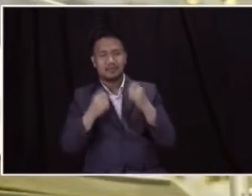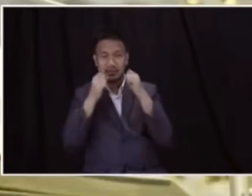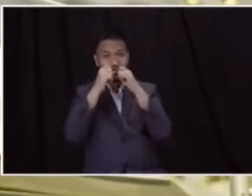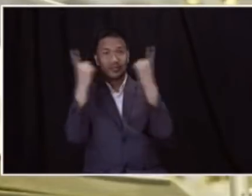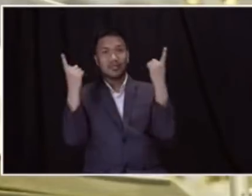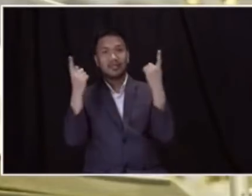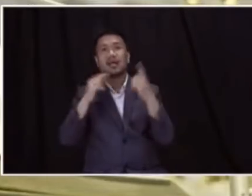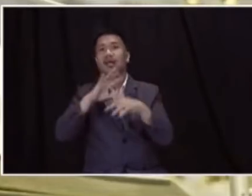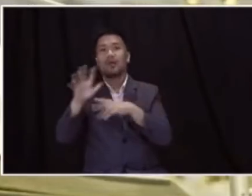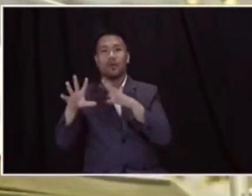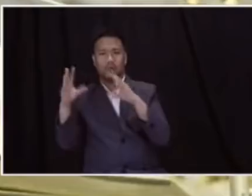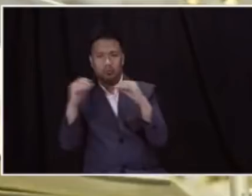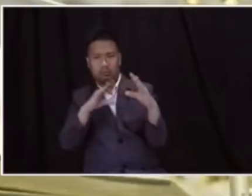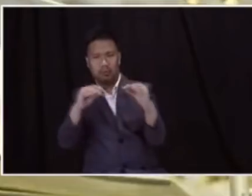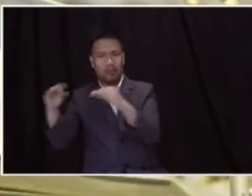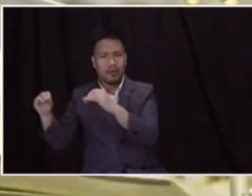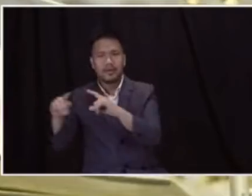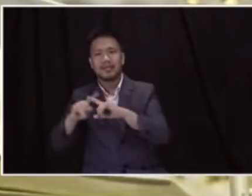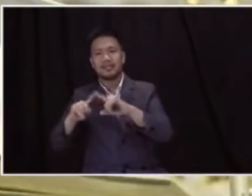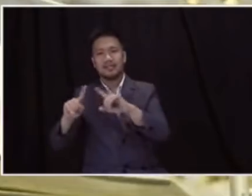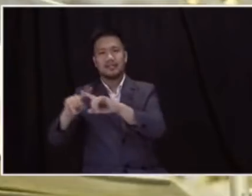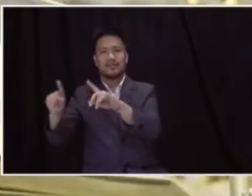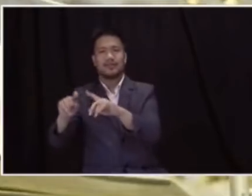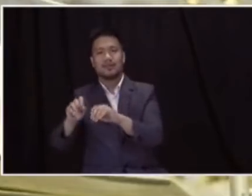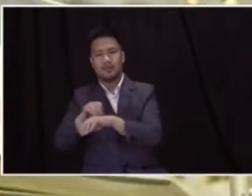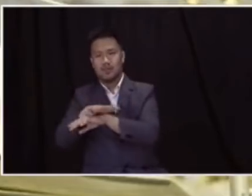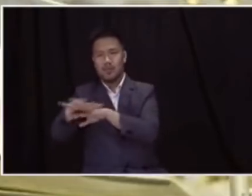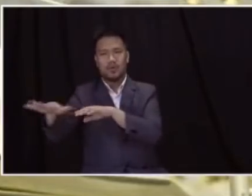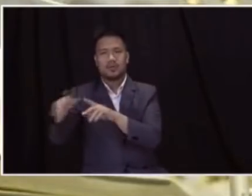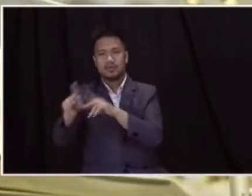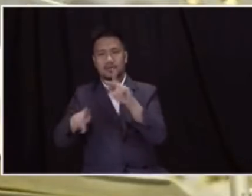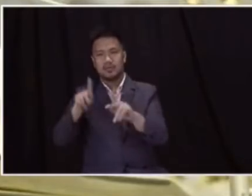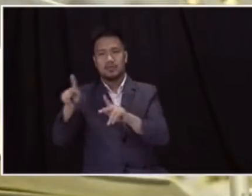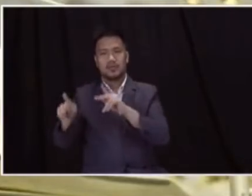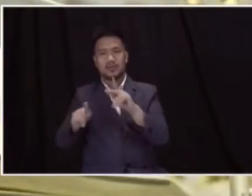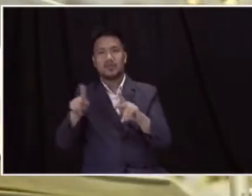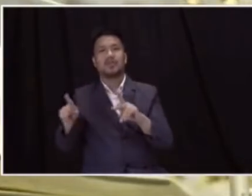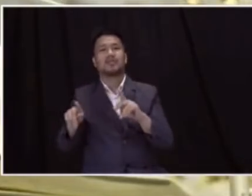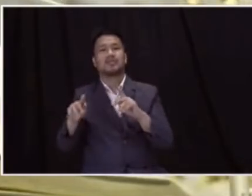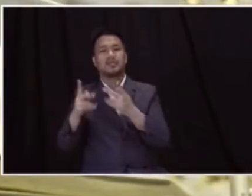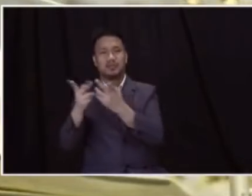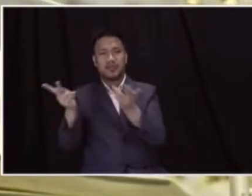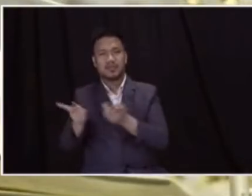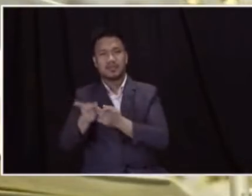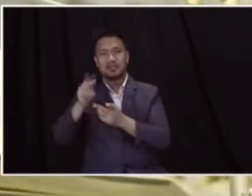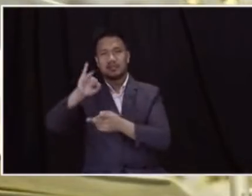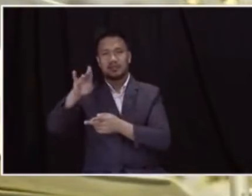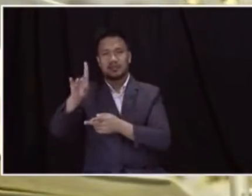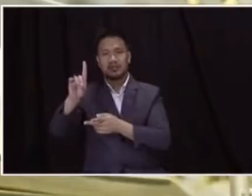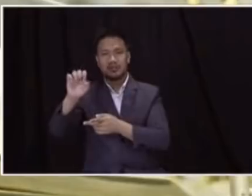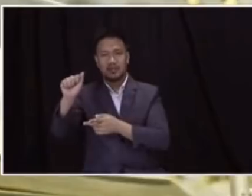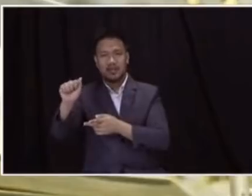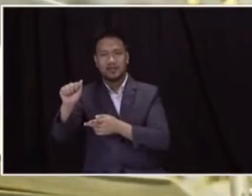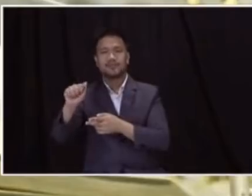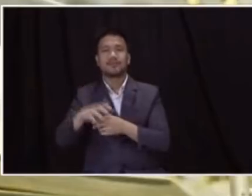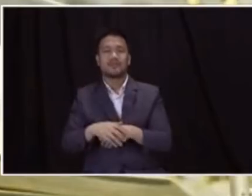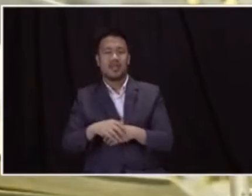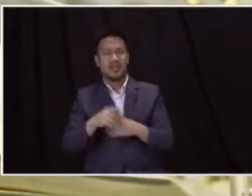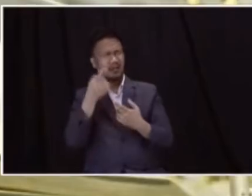Judea. All who heard these things took them to heart, saying, "What then will this child